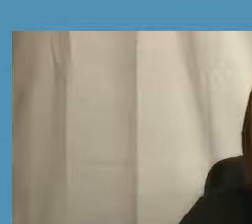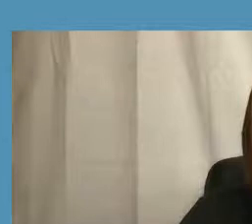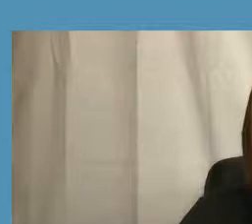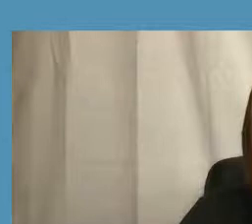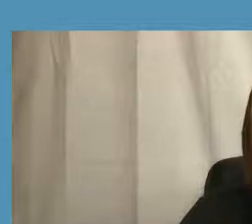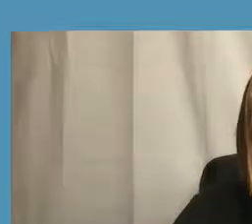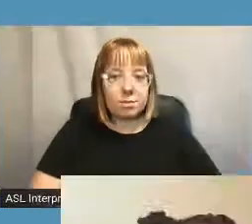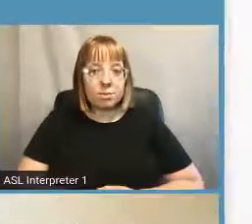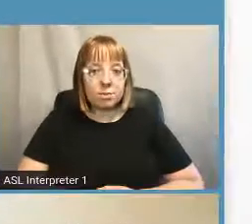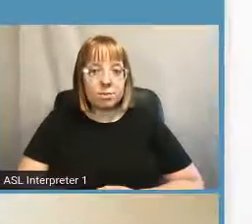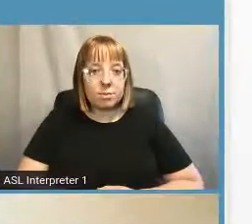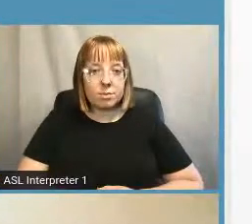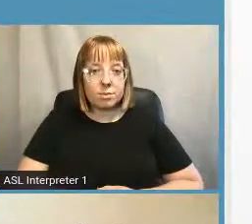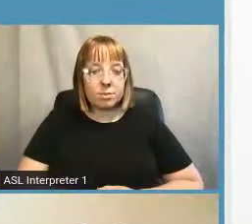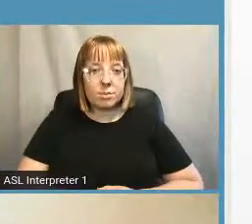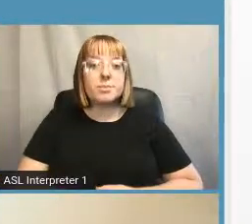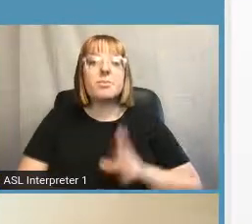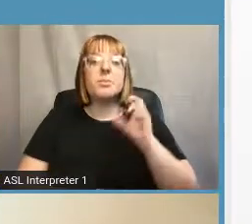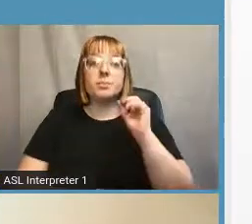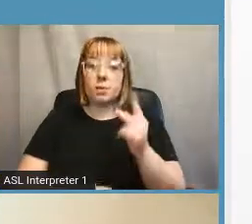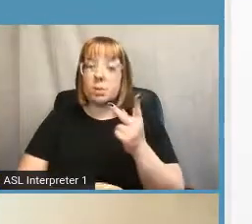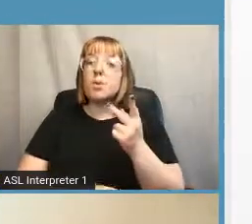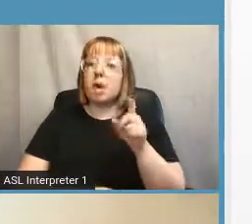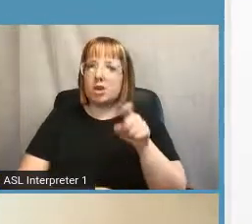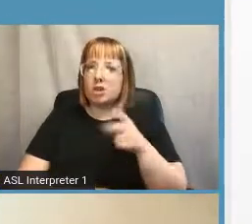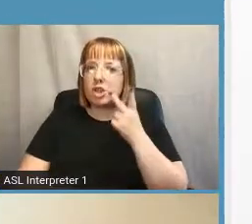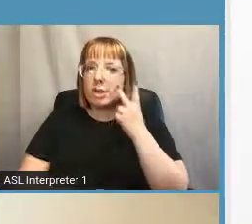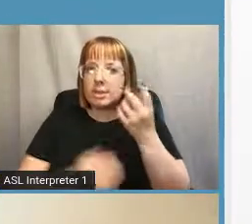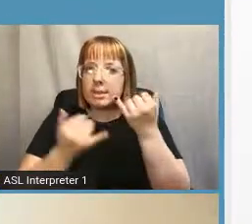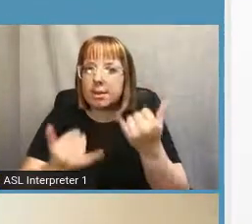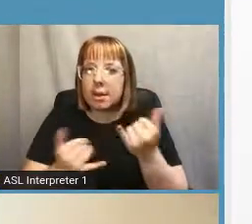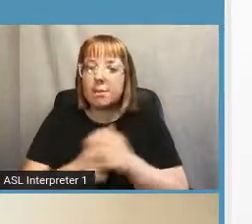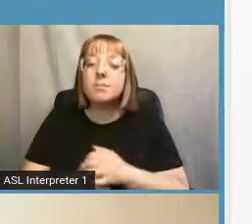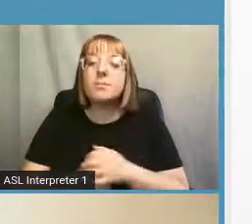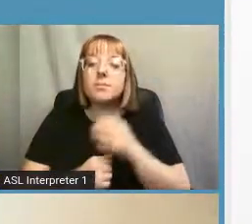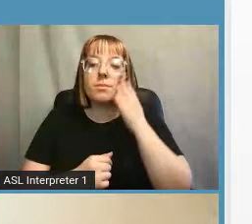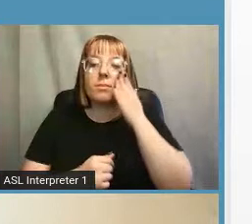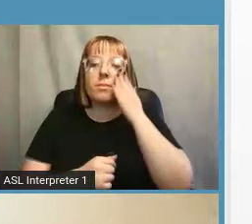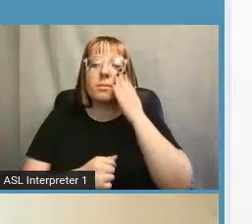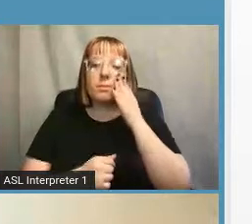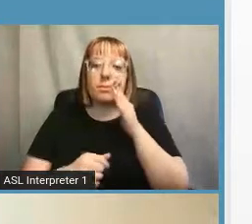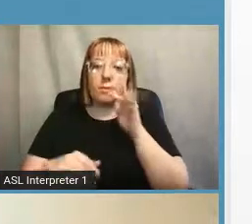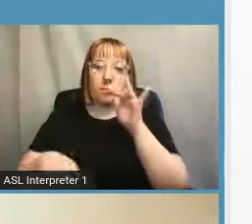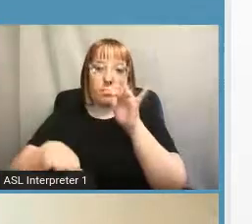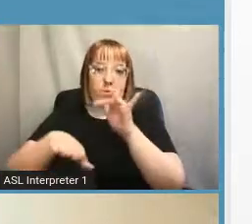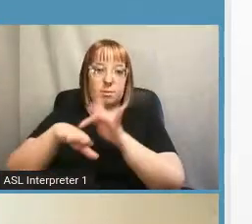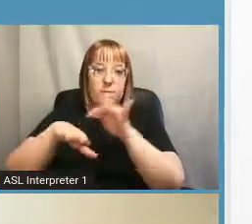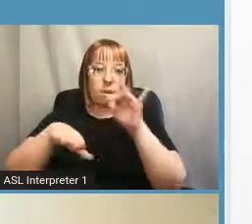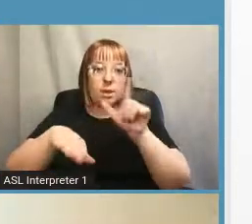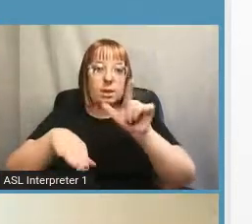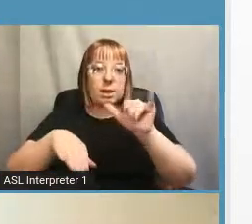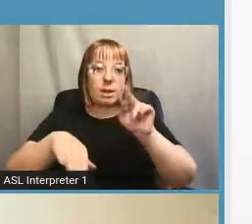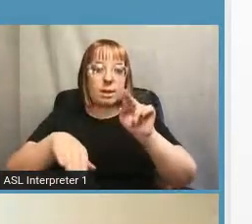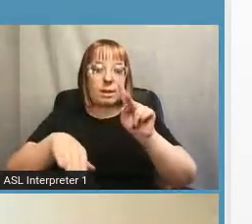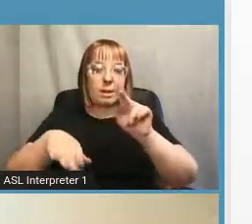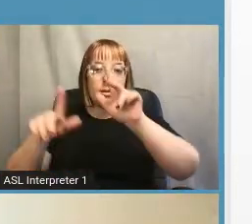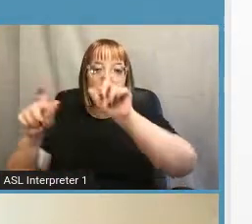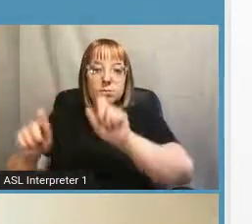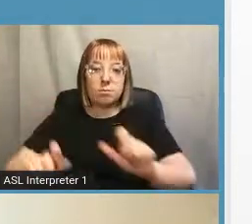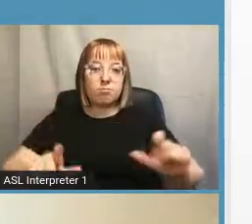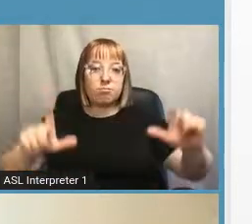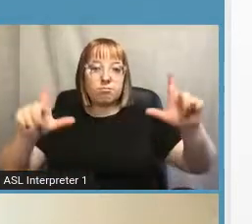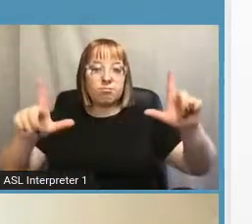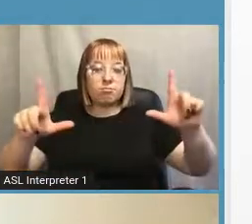Okay, so you should see it on your screen. So when you do go to the link, it gives you a little